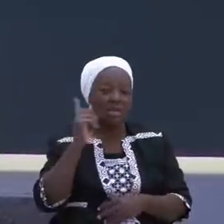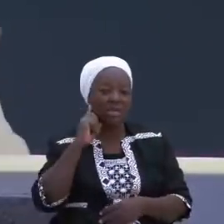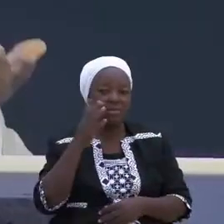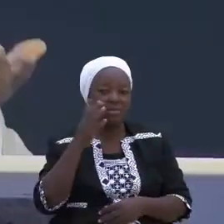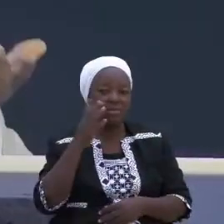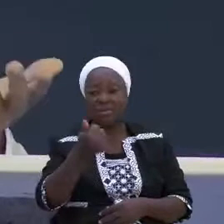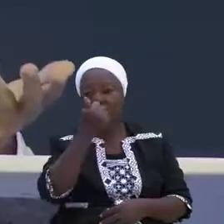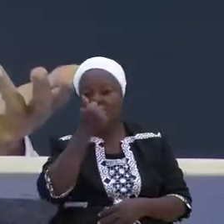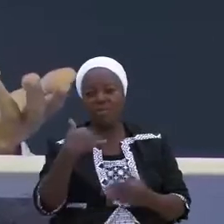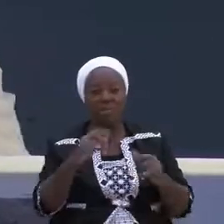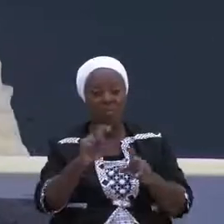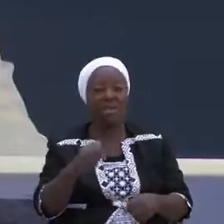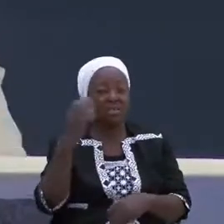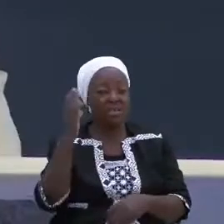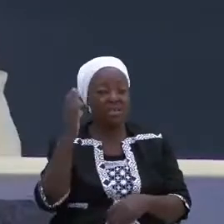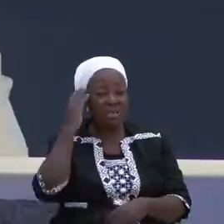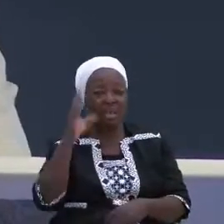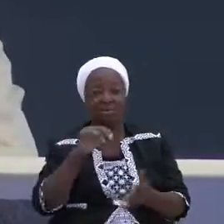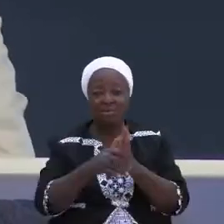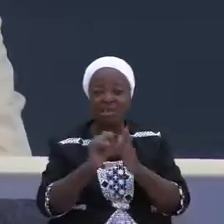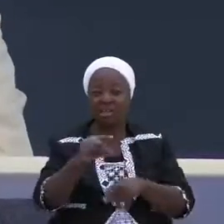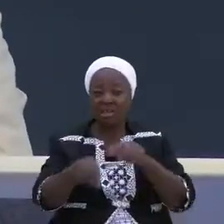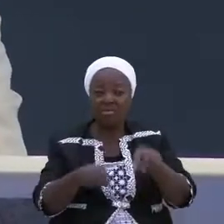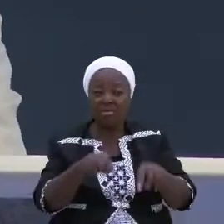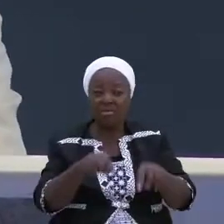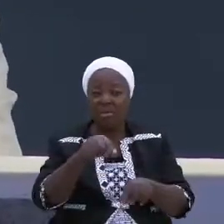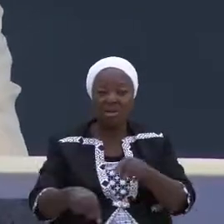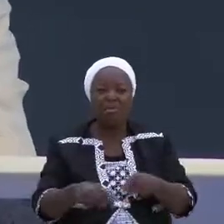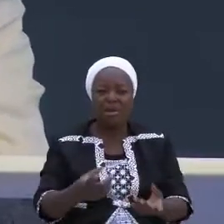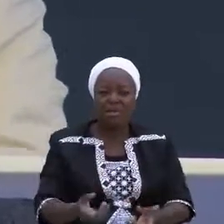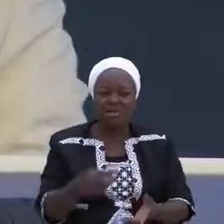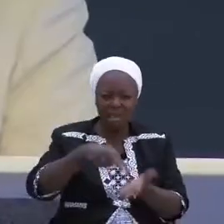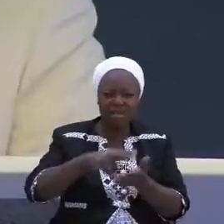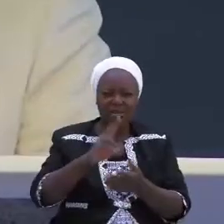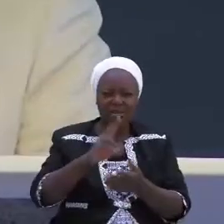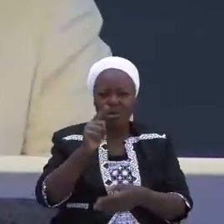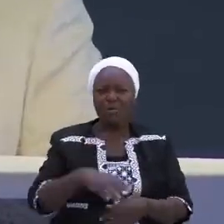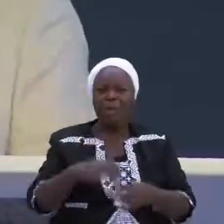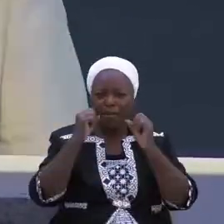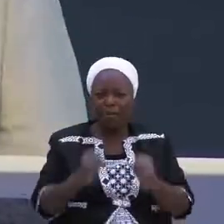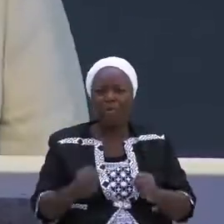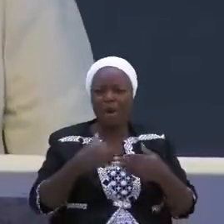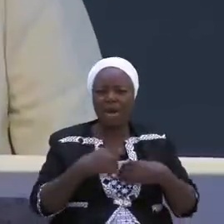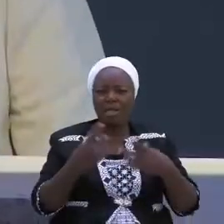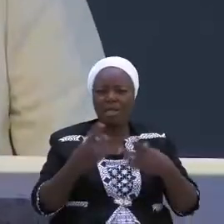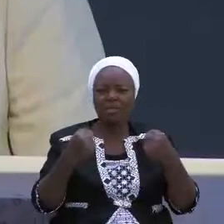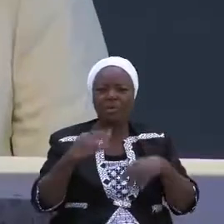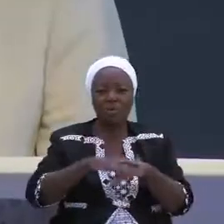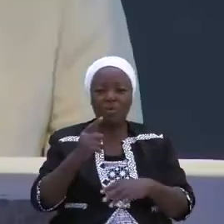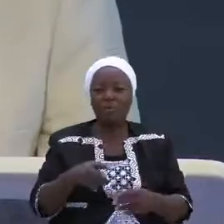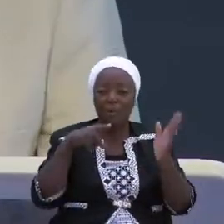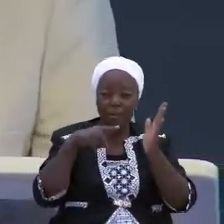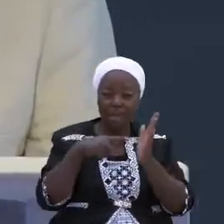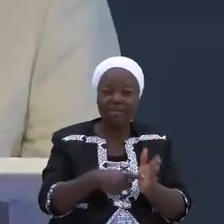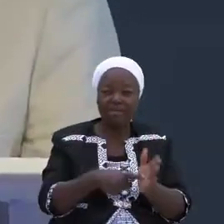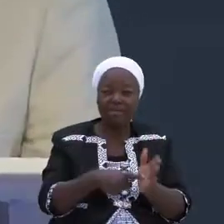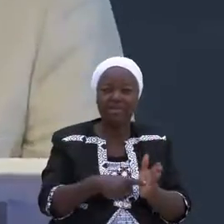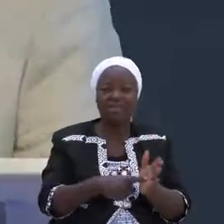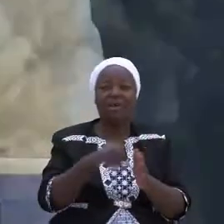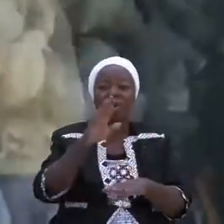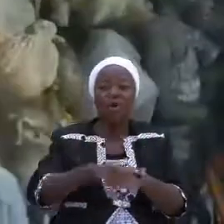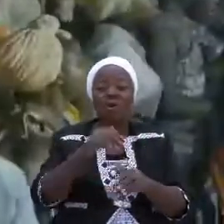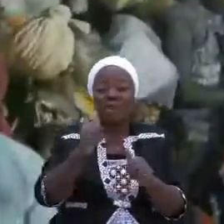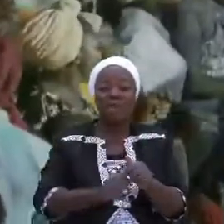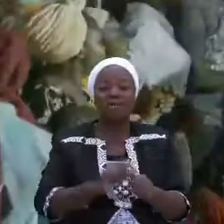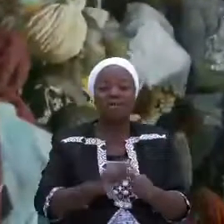hear and those who are lame get up power has come upon you manifestation on everyone